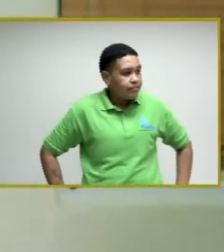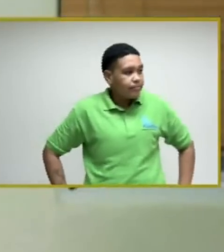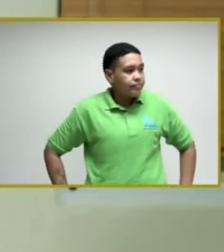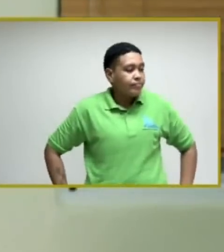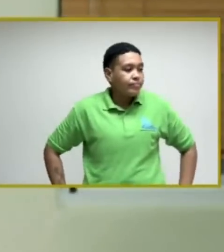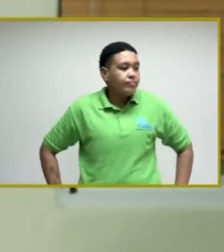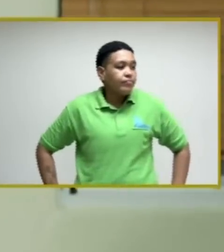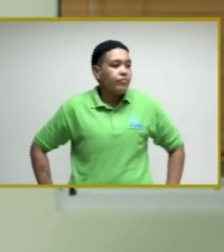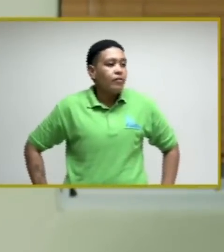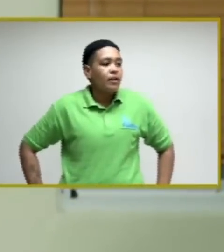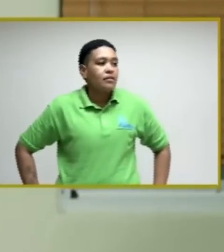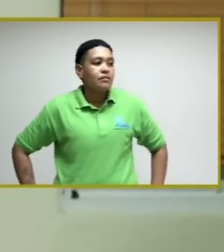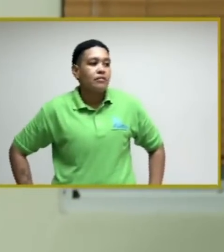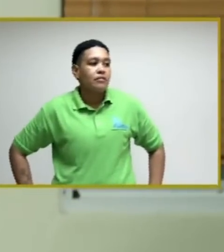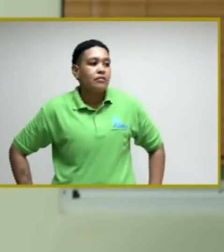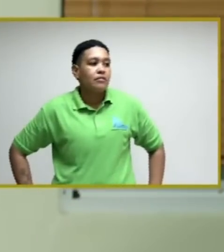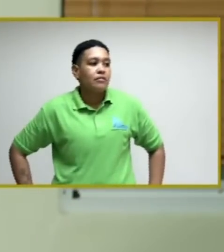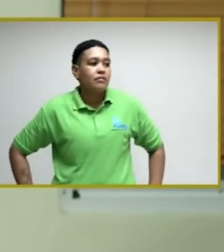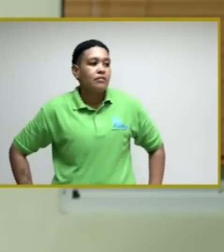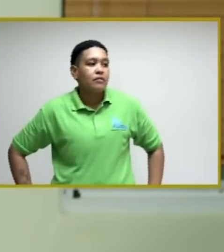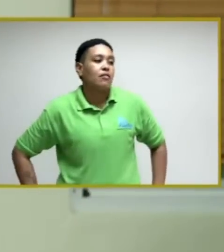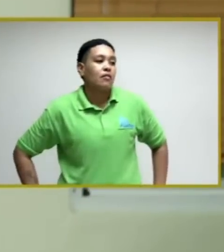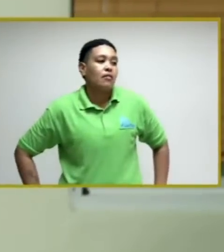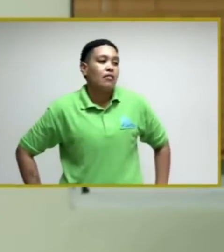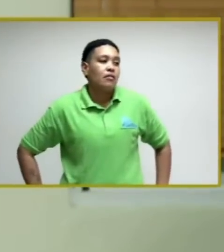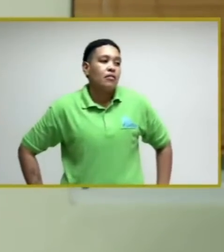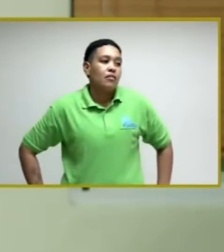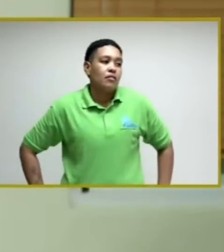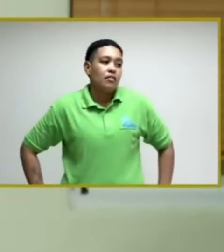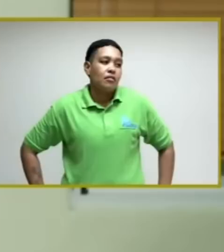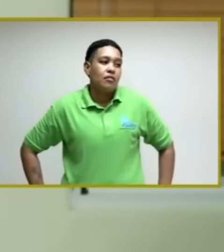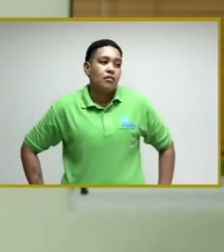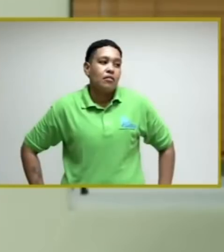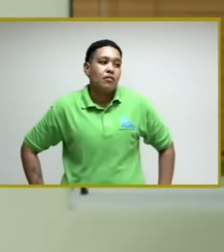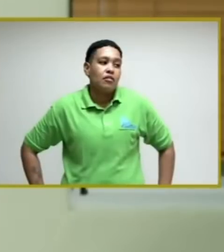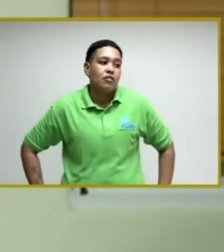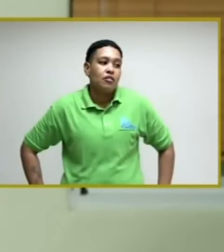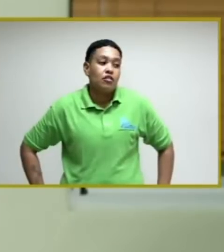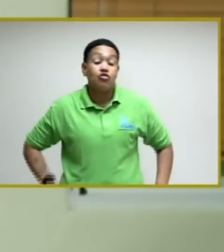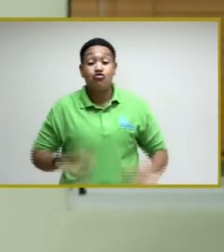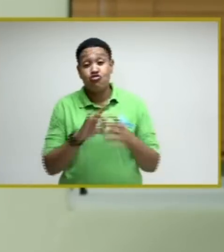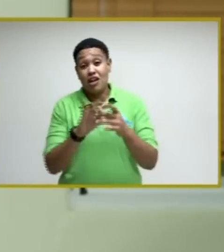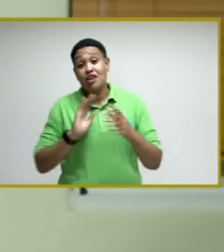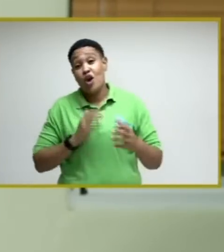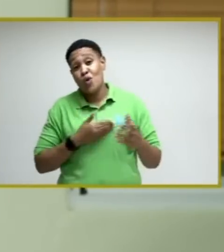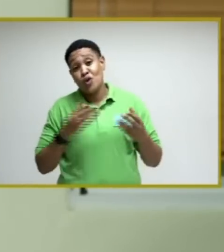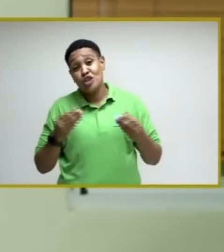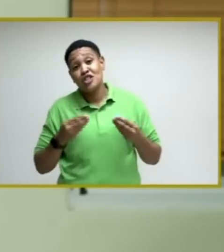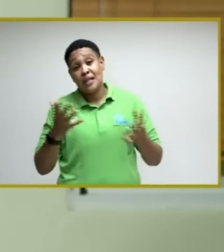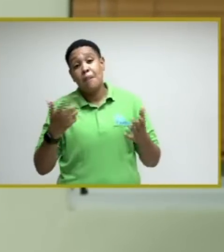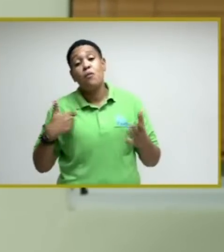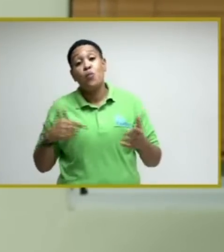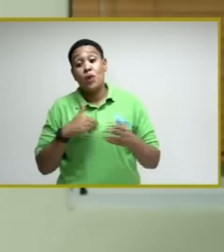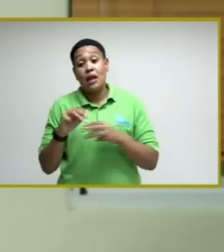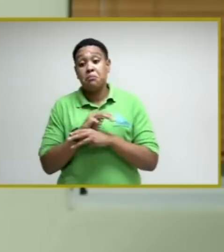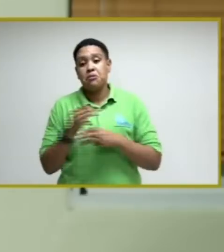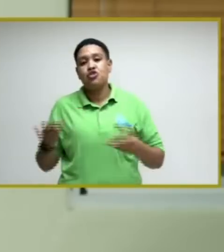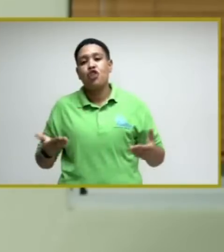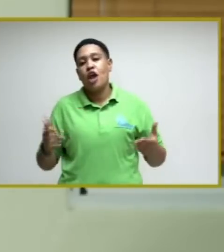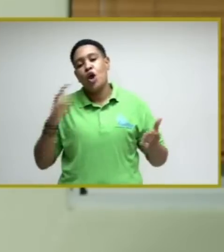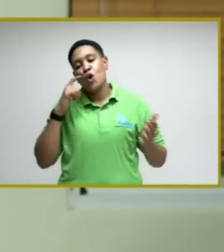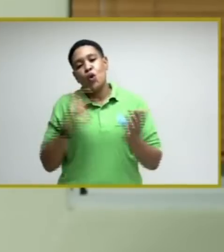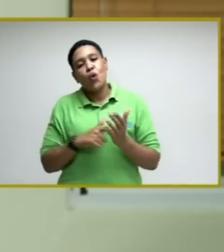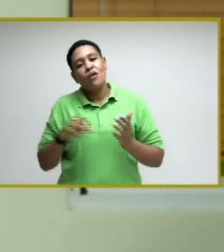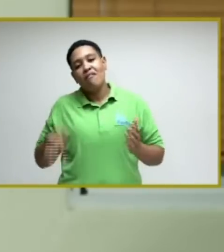All right. Well, certainly in terms of our supplies, we at the ministry have not been notified, and we have